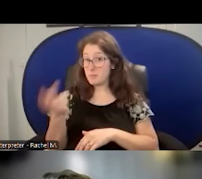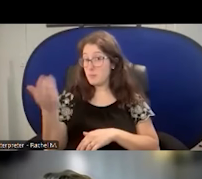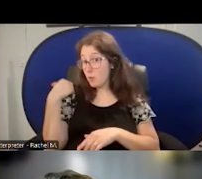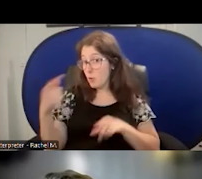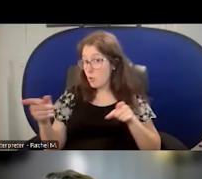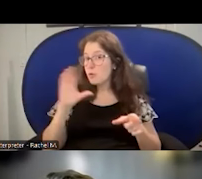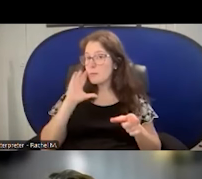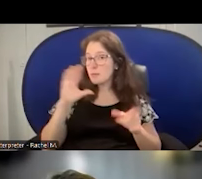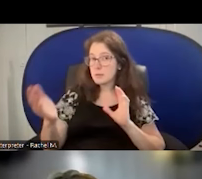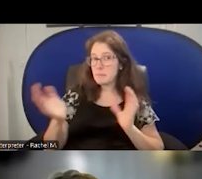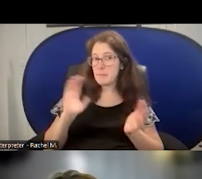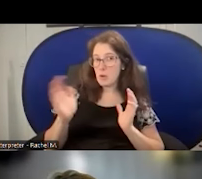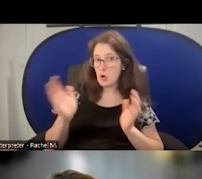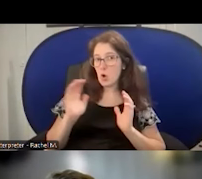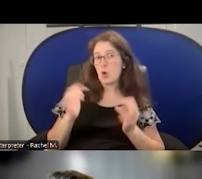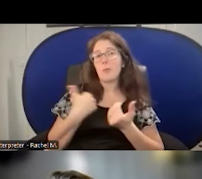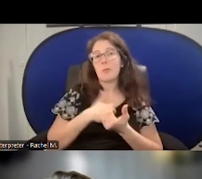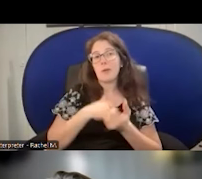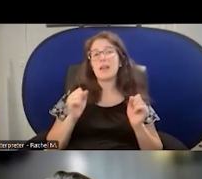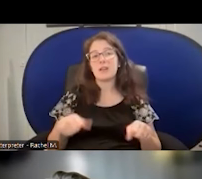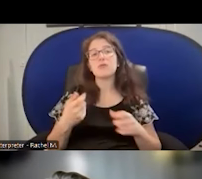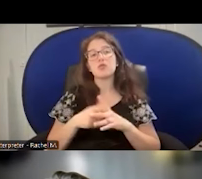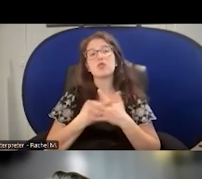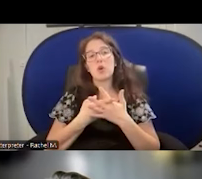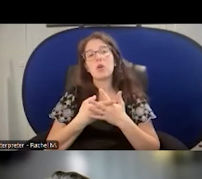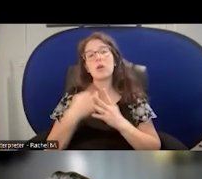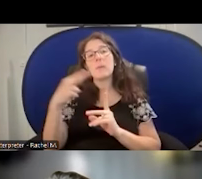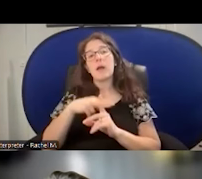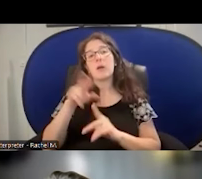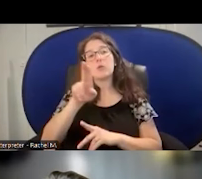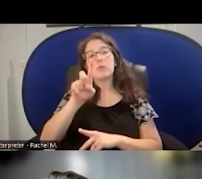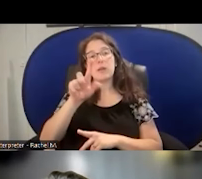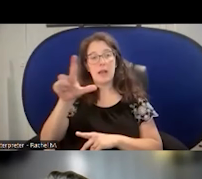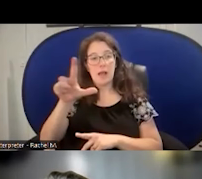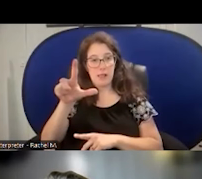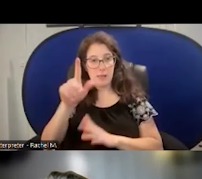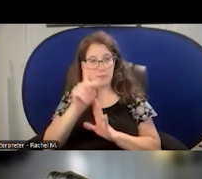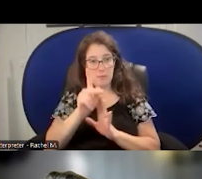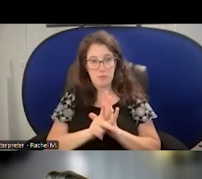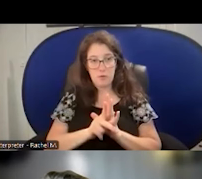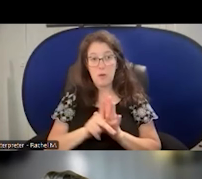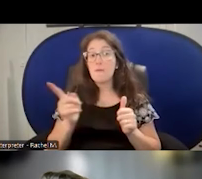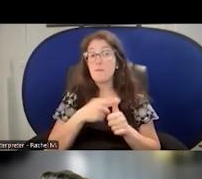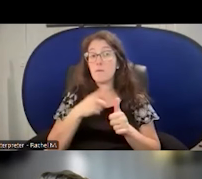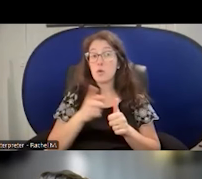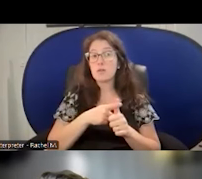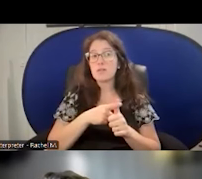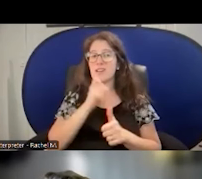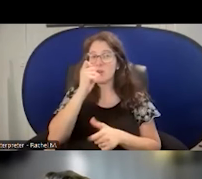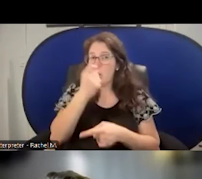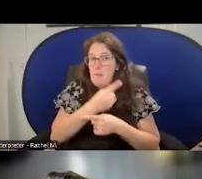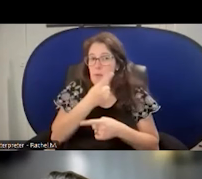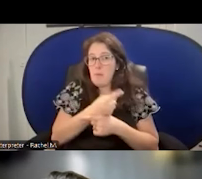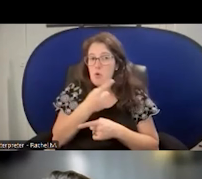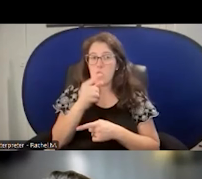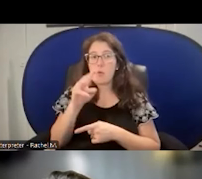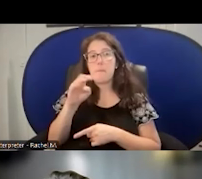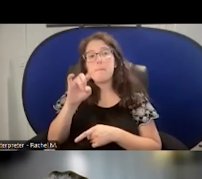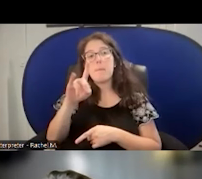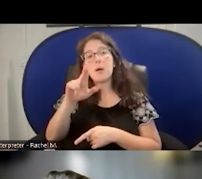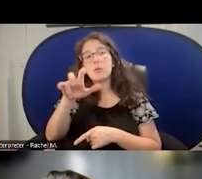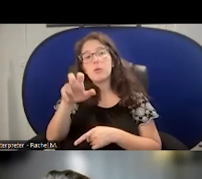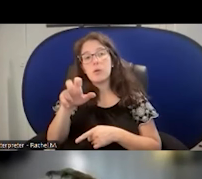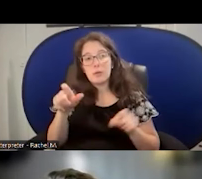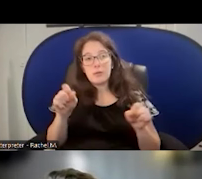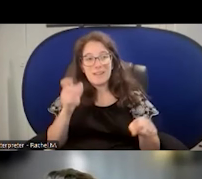UDL principles. So the first one I have is an improper module, and in this one you can see that there